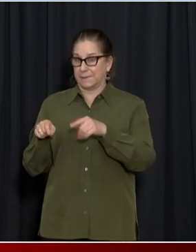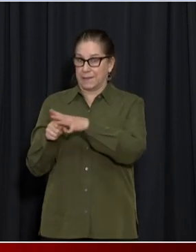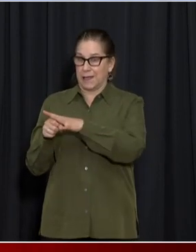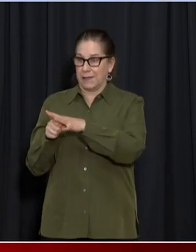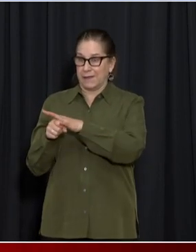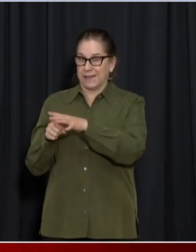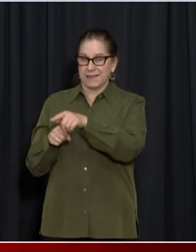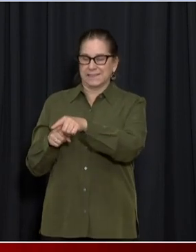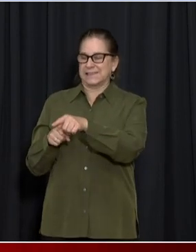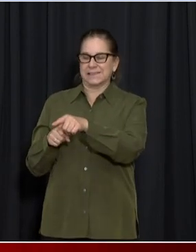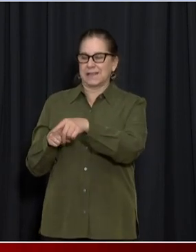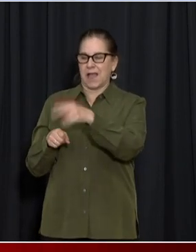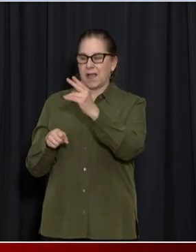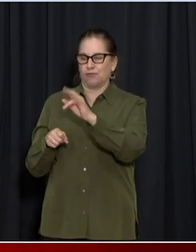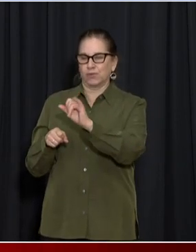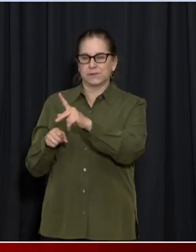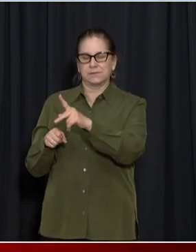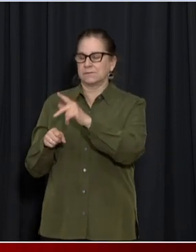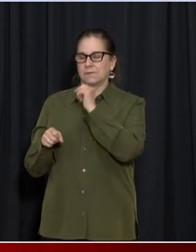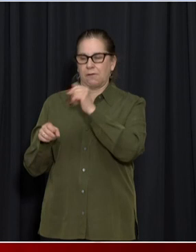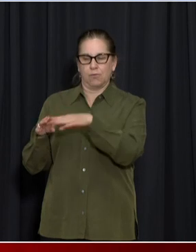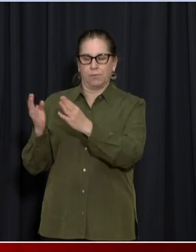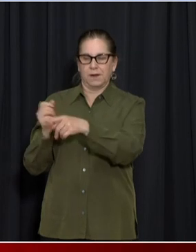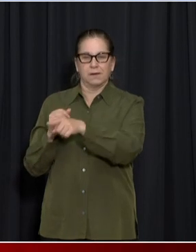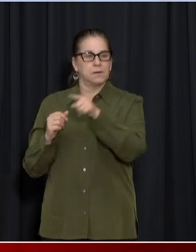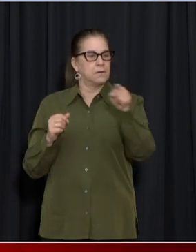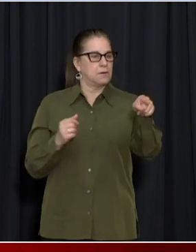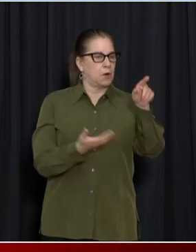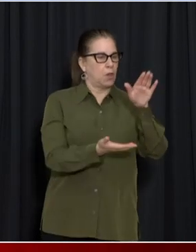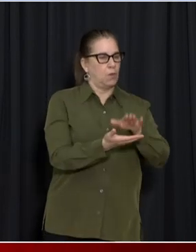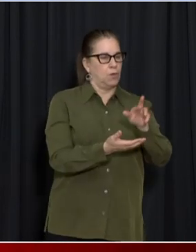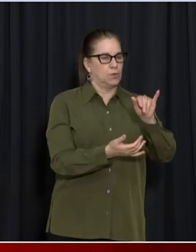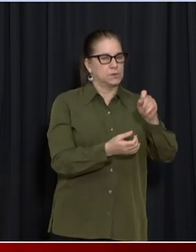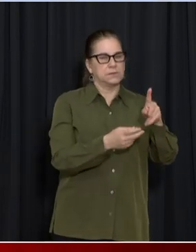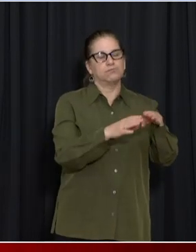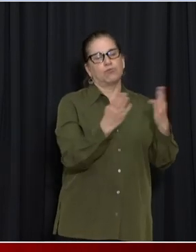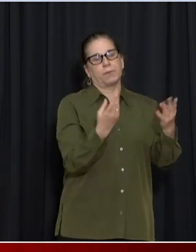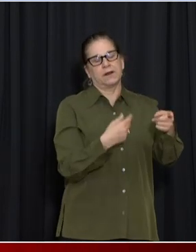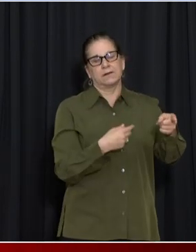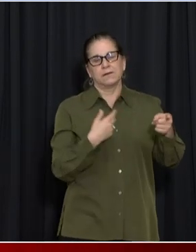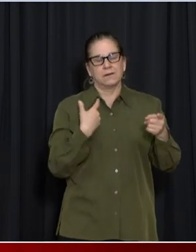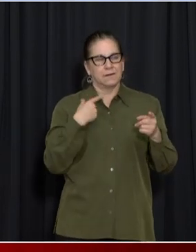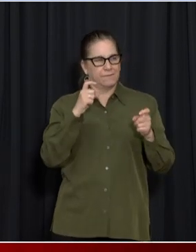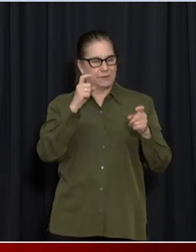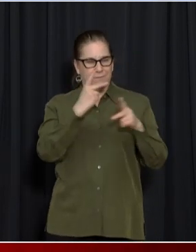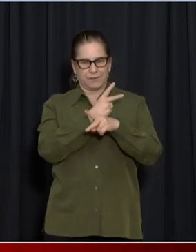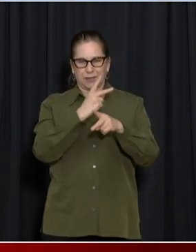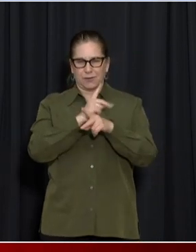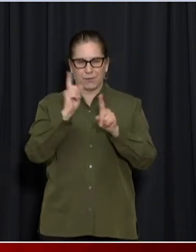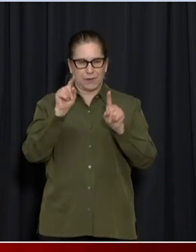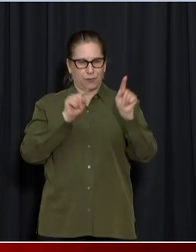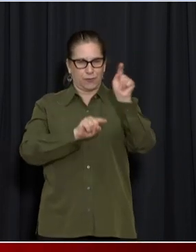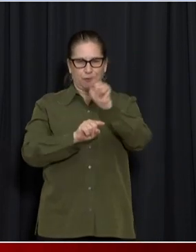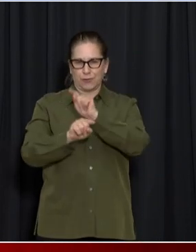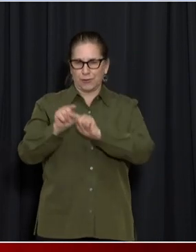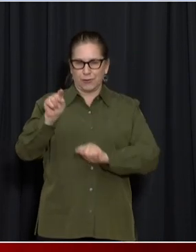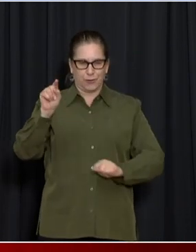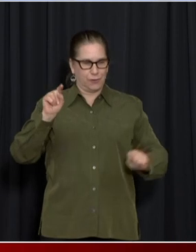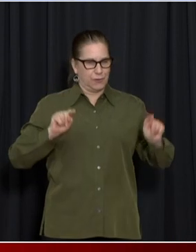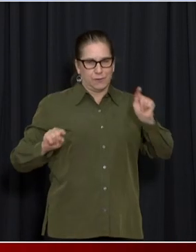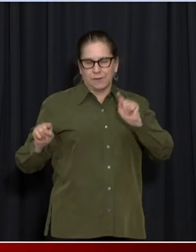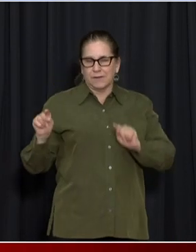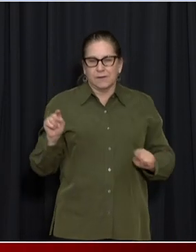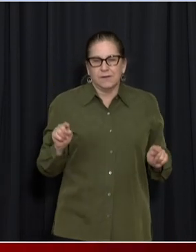worse. So our recommendations provide that stage 1 is characterized by decreased community